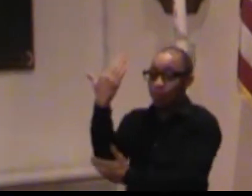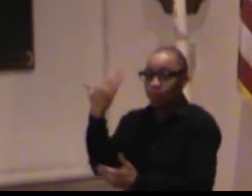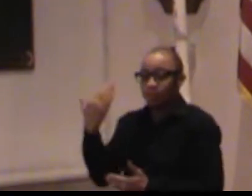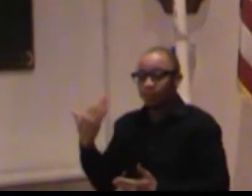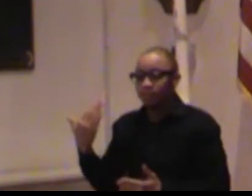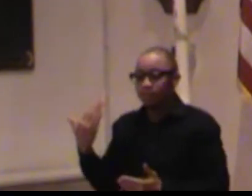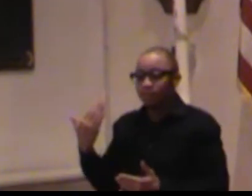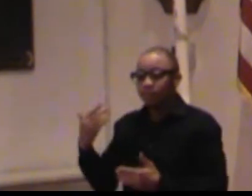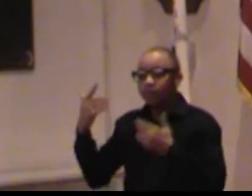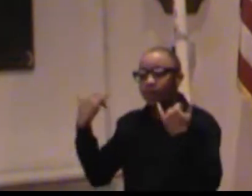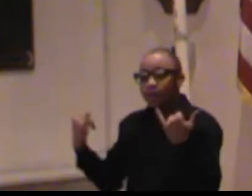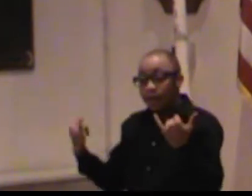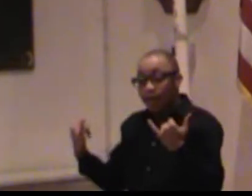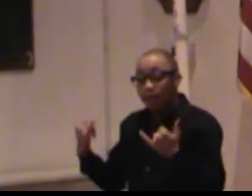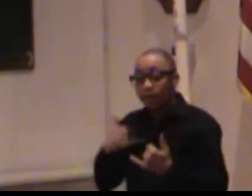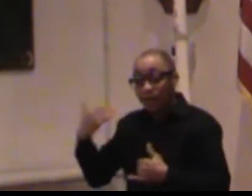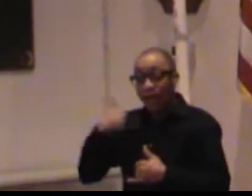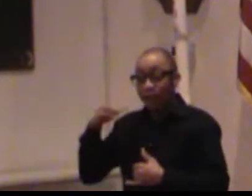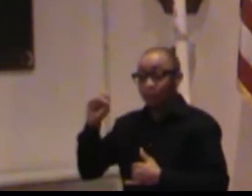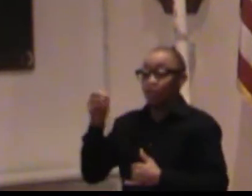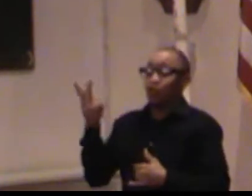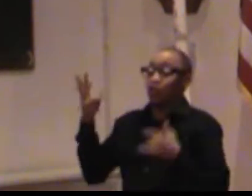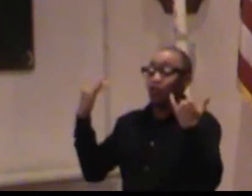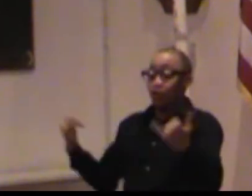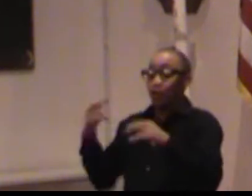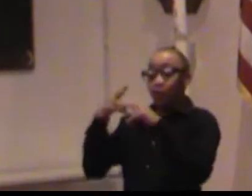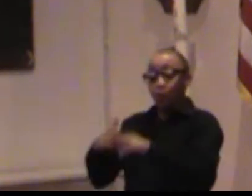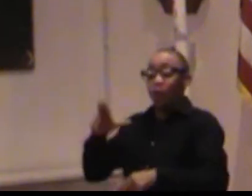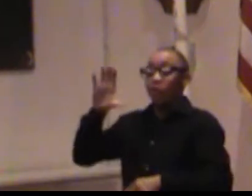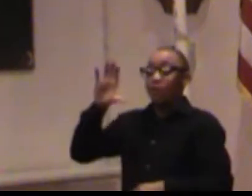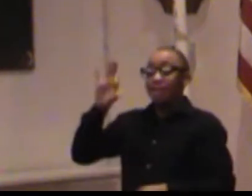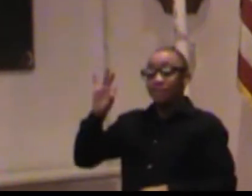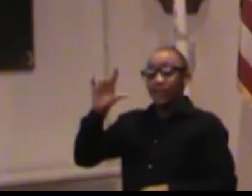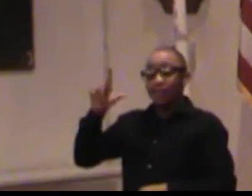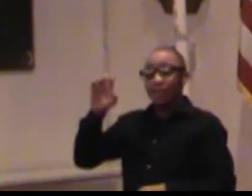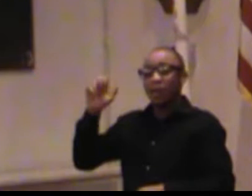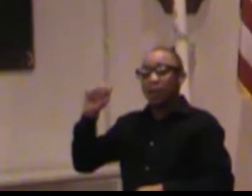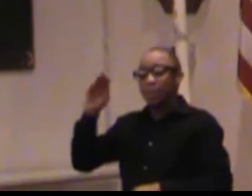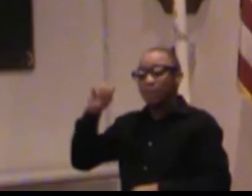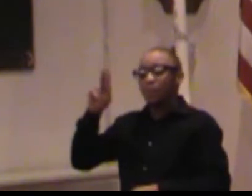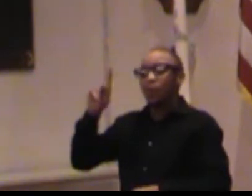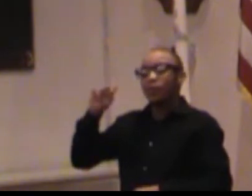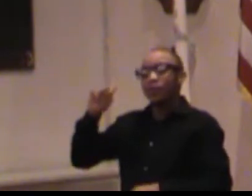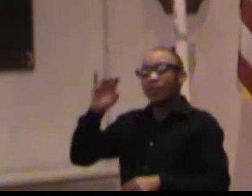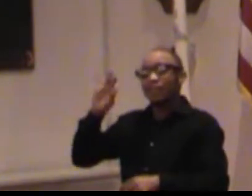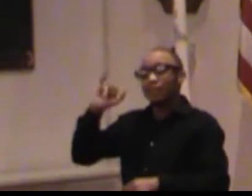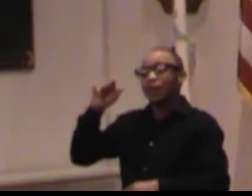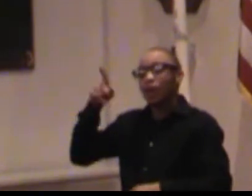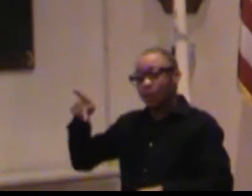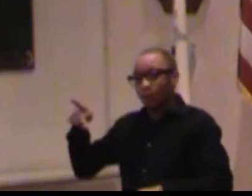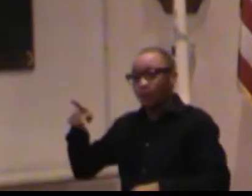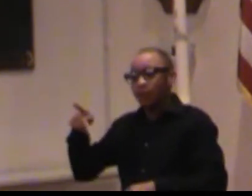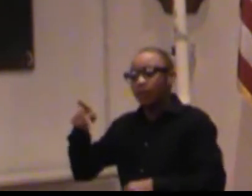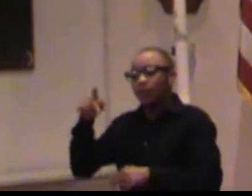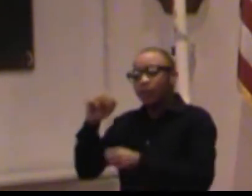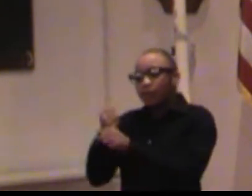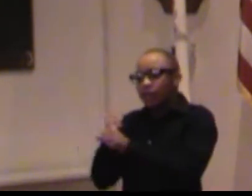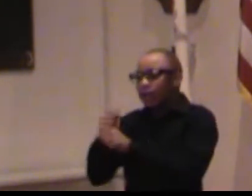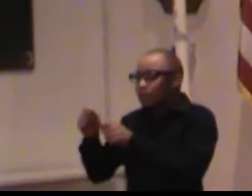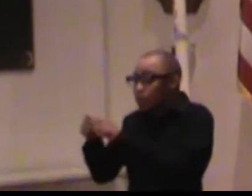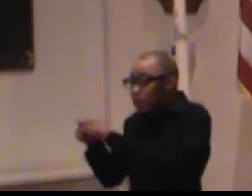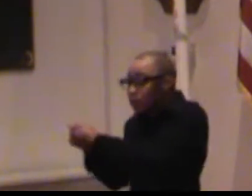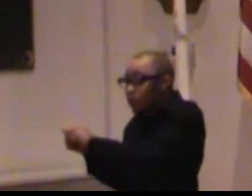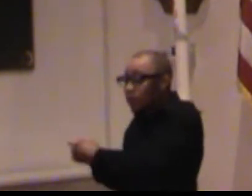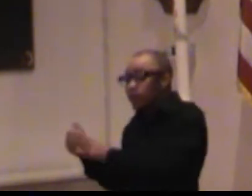new. Now they have a show called Flea Market Flip, where persons take old products, repurpose